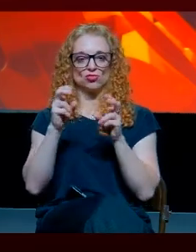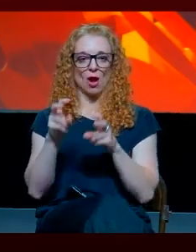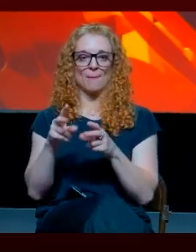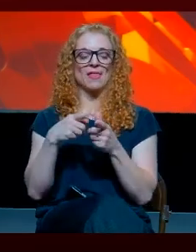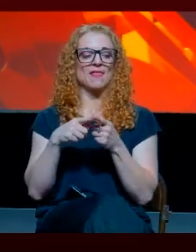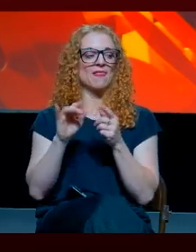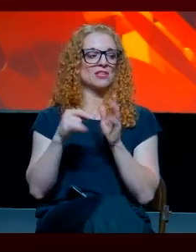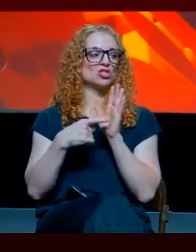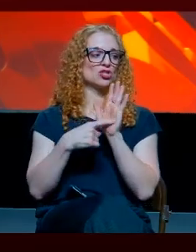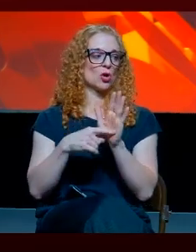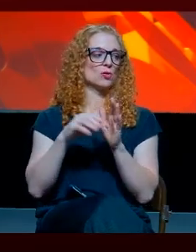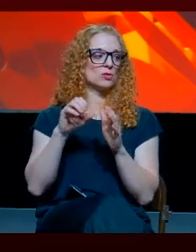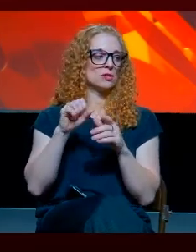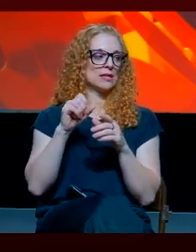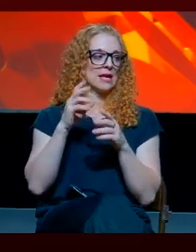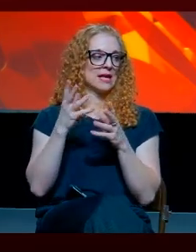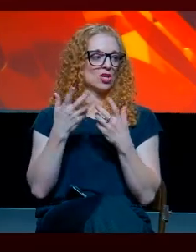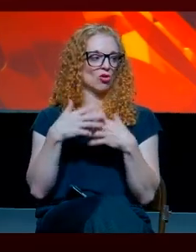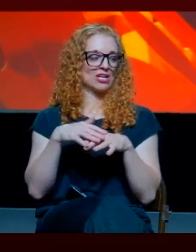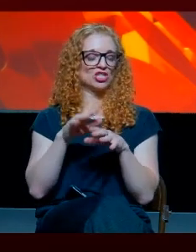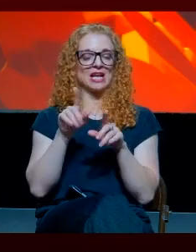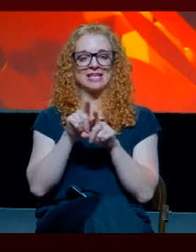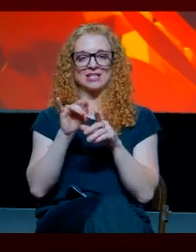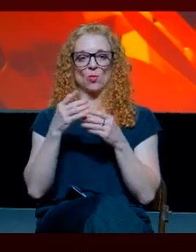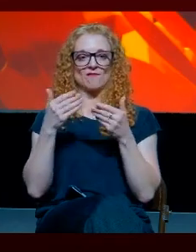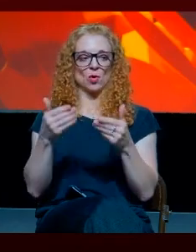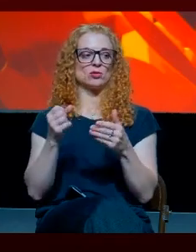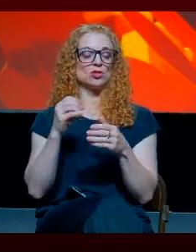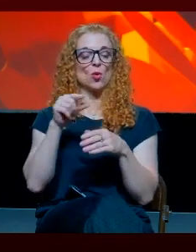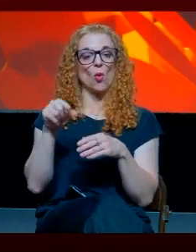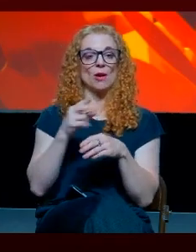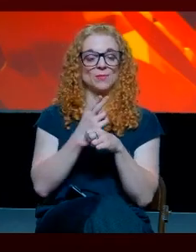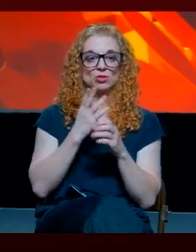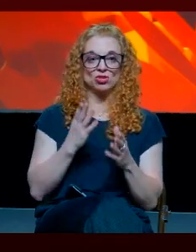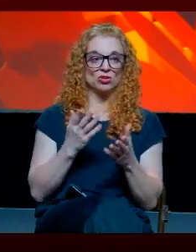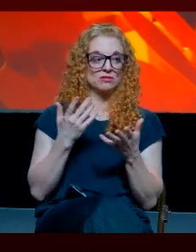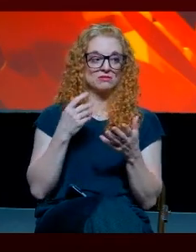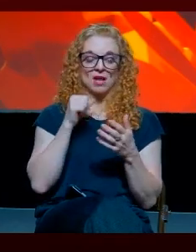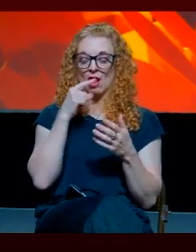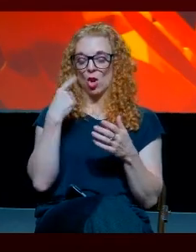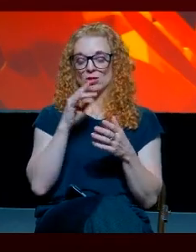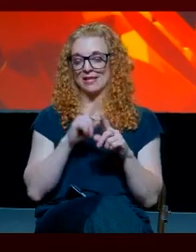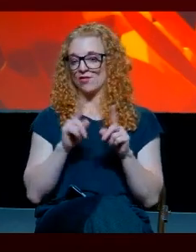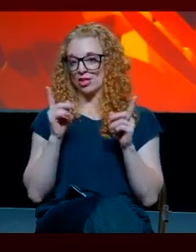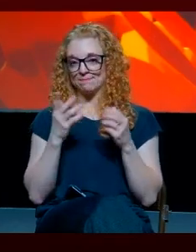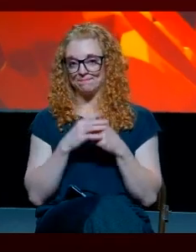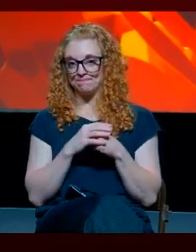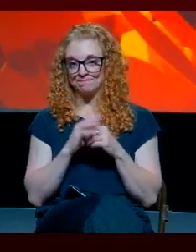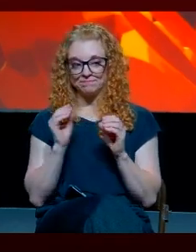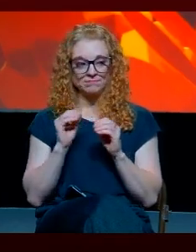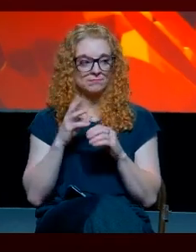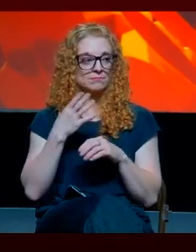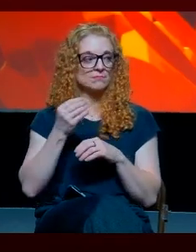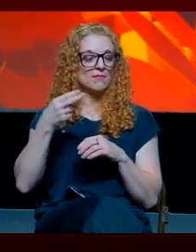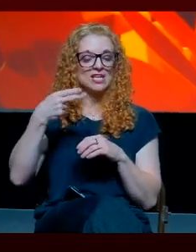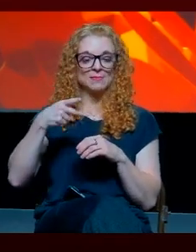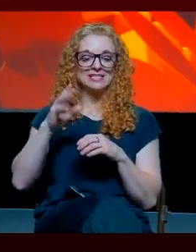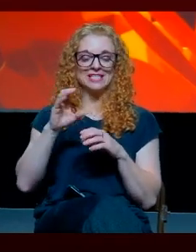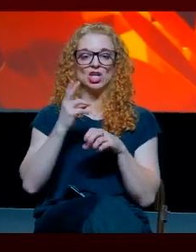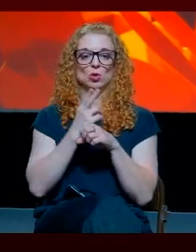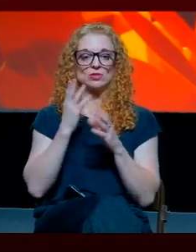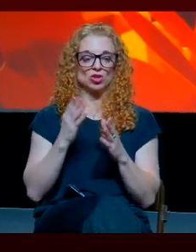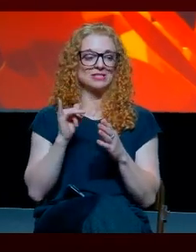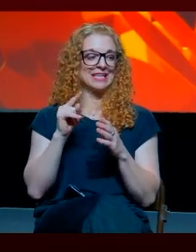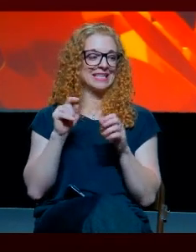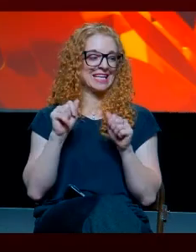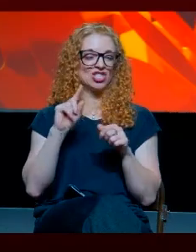Slurm integration as it went forward. So from the quantum users, it doesn't look any different. From the HPC users, it can just